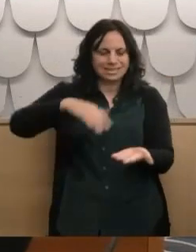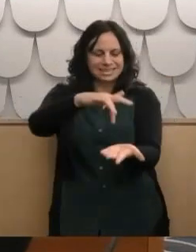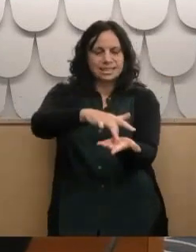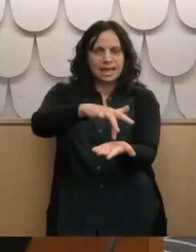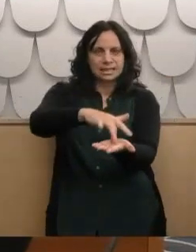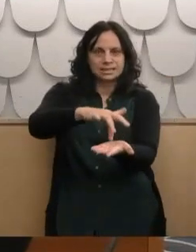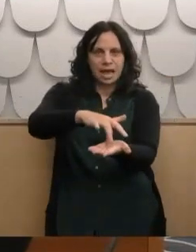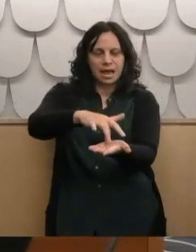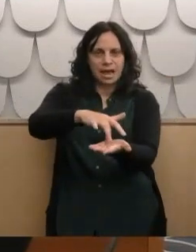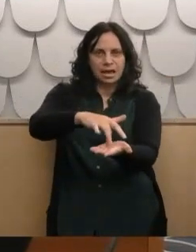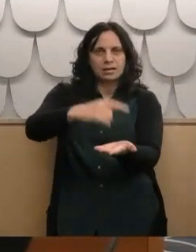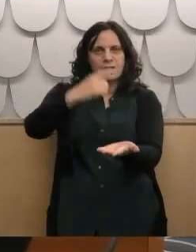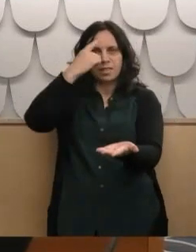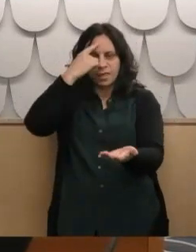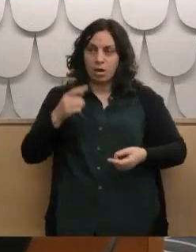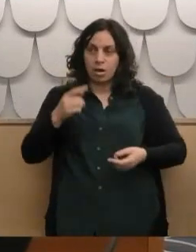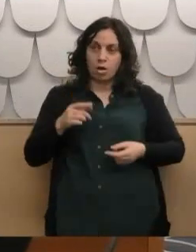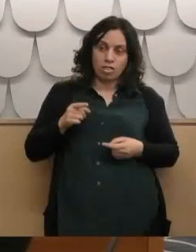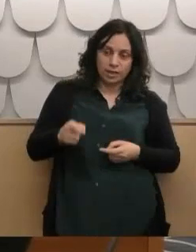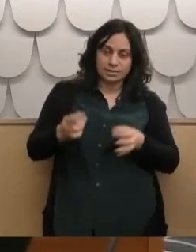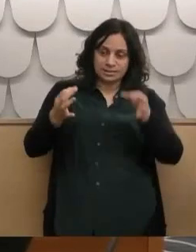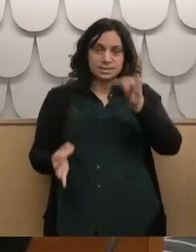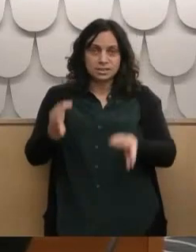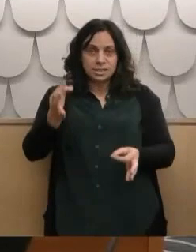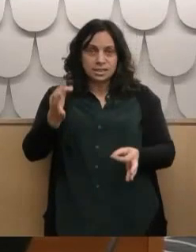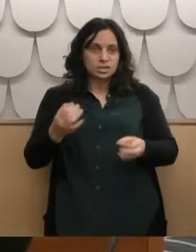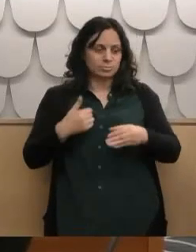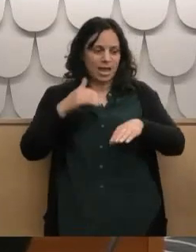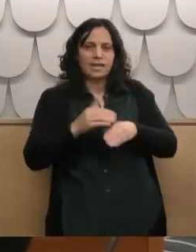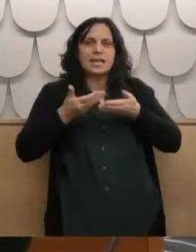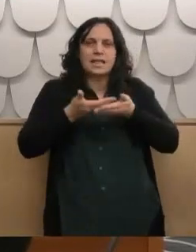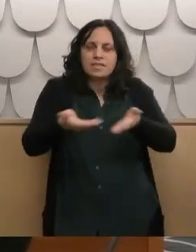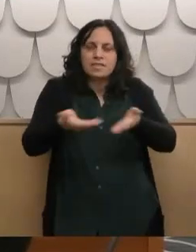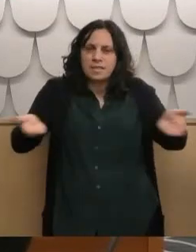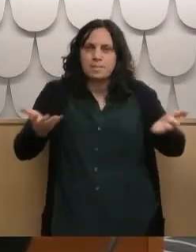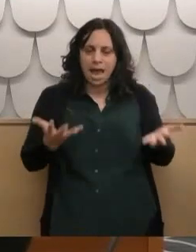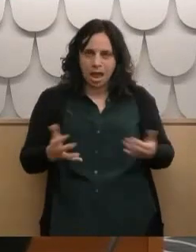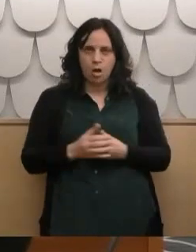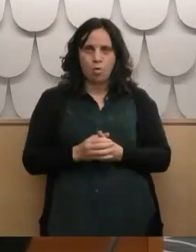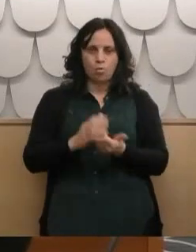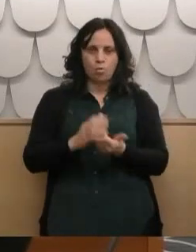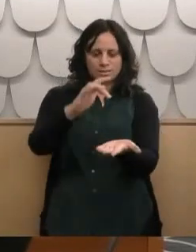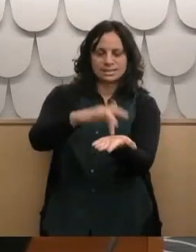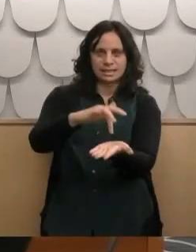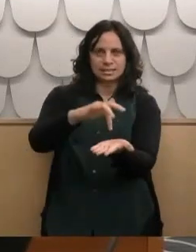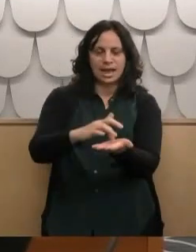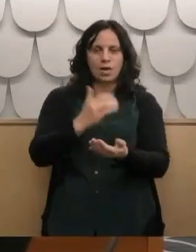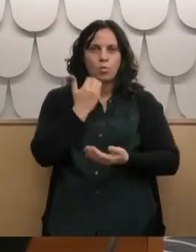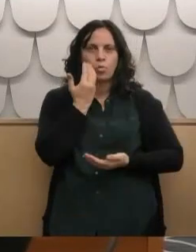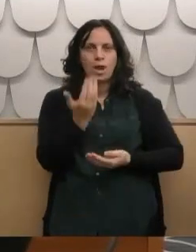about how will it affect our children. We must keep their interests central.